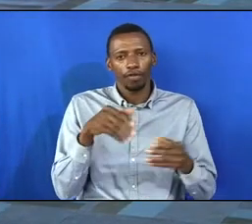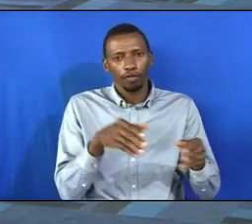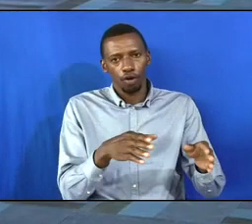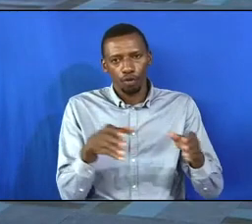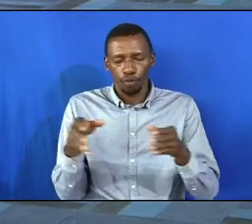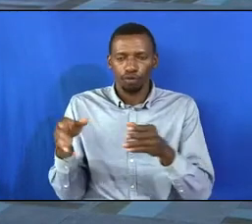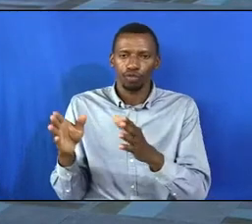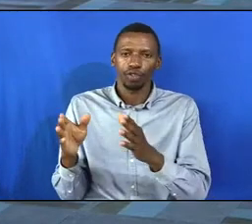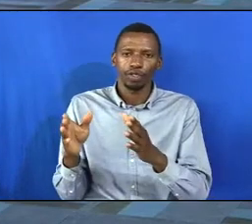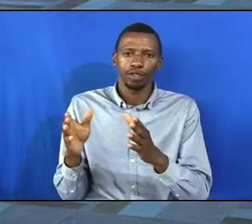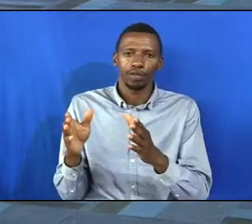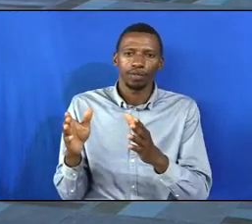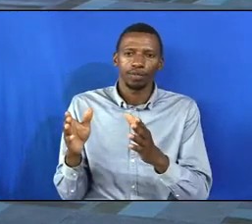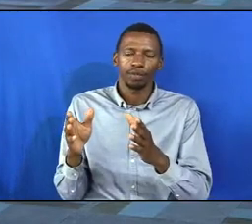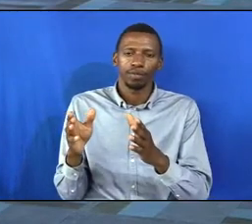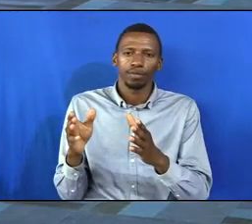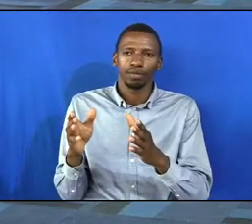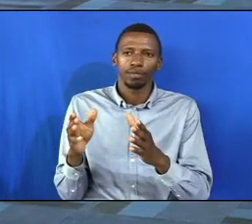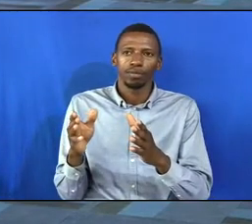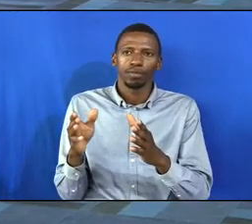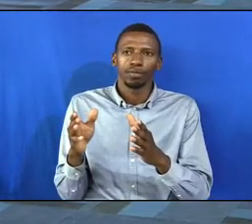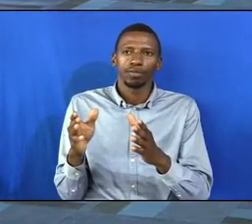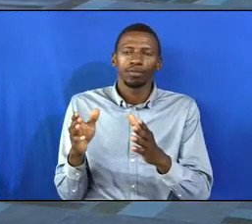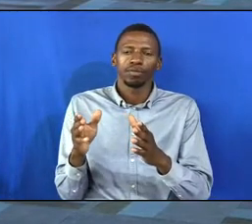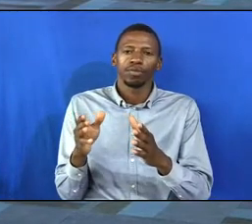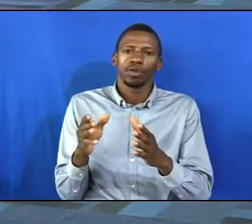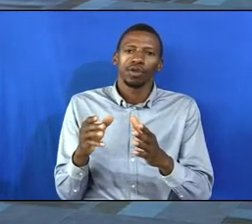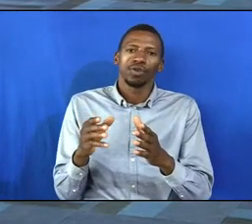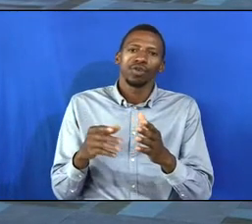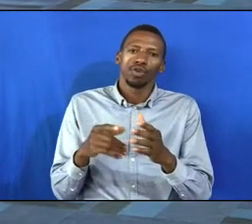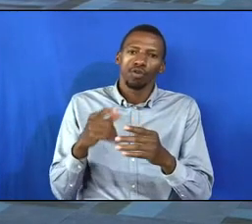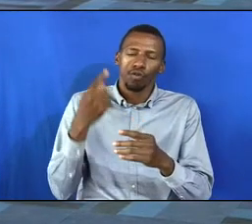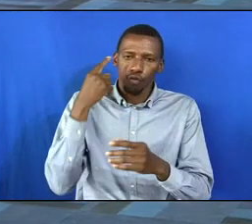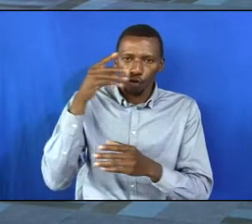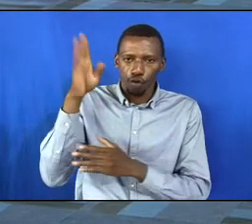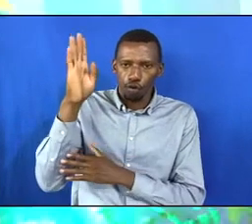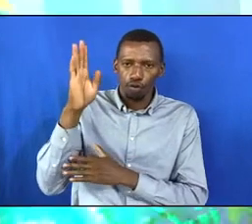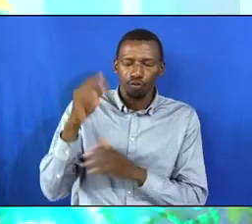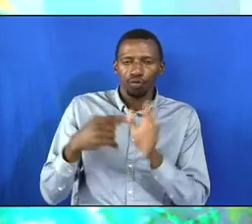a subject through whom he can show his power to deliver.